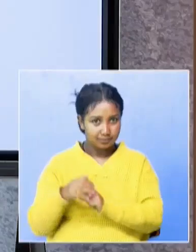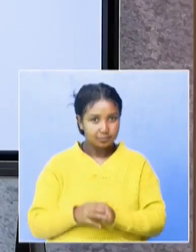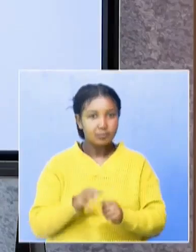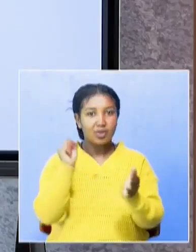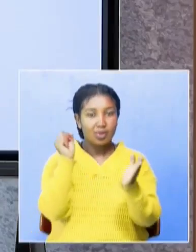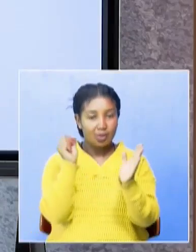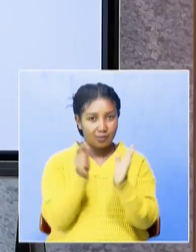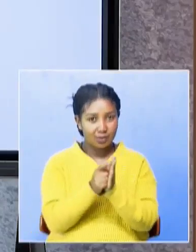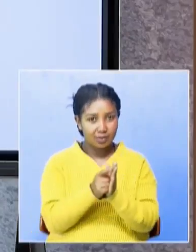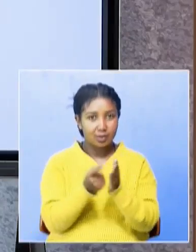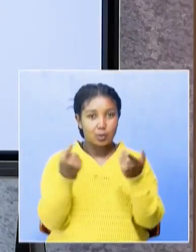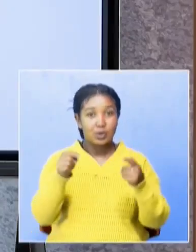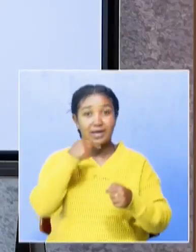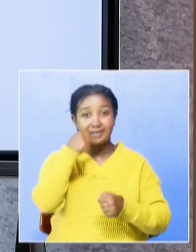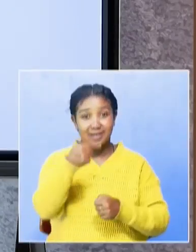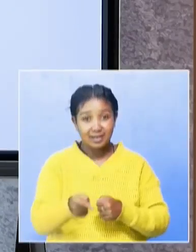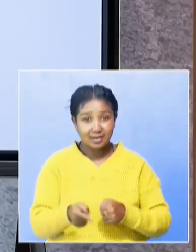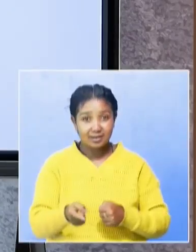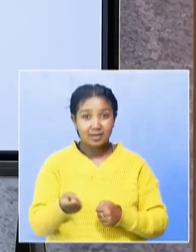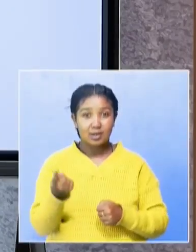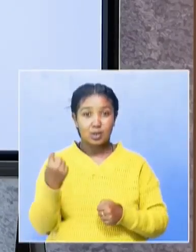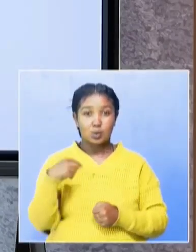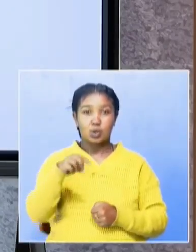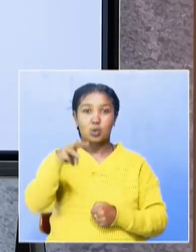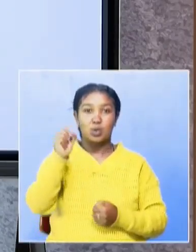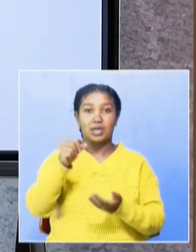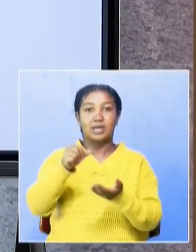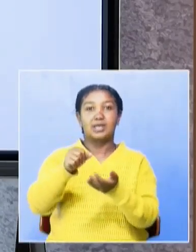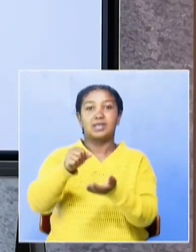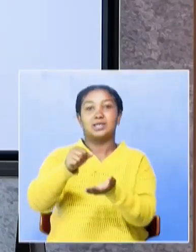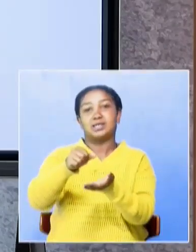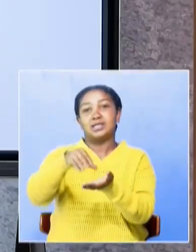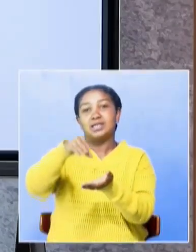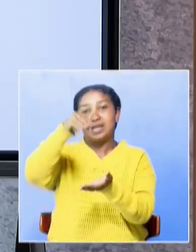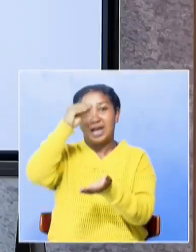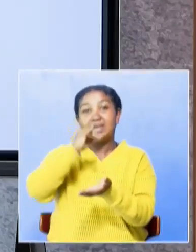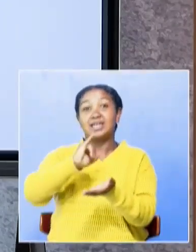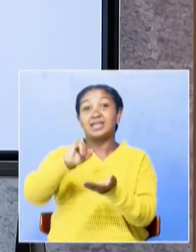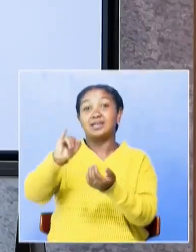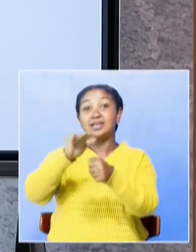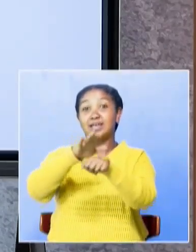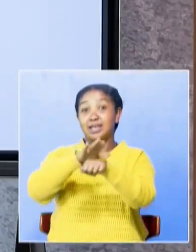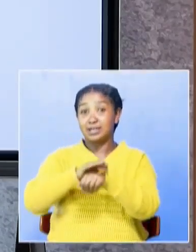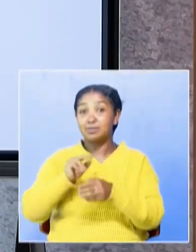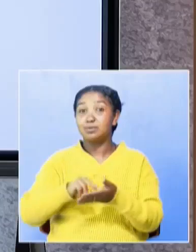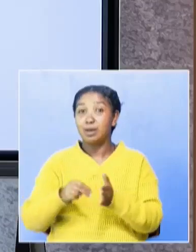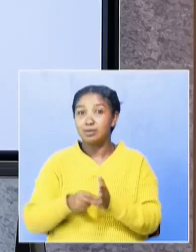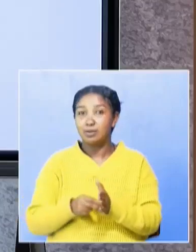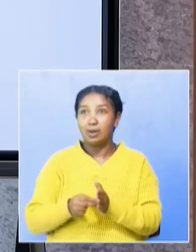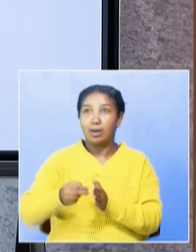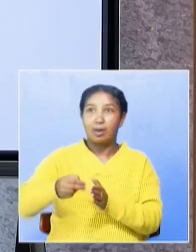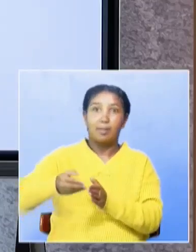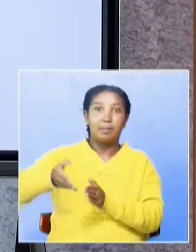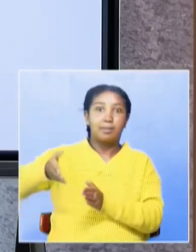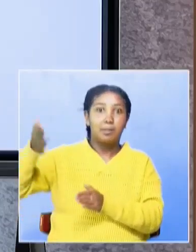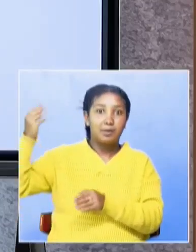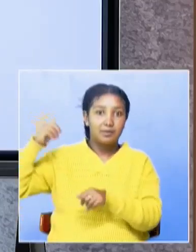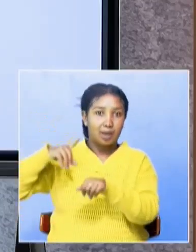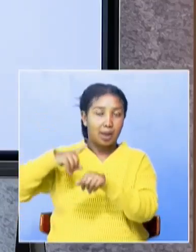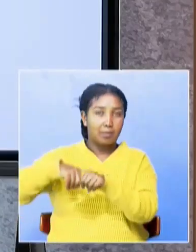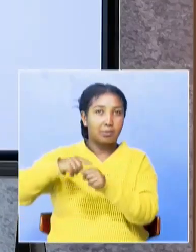For example, when I said we were learning English, this means at that